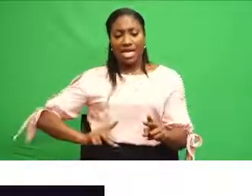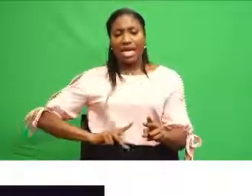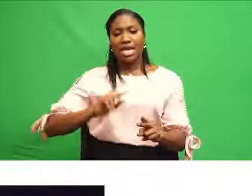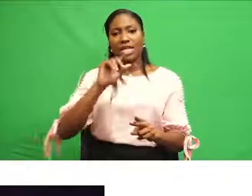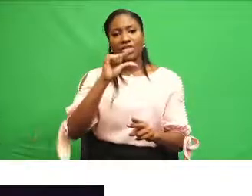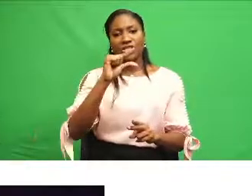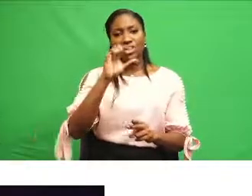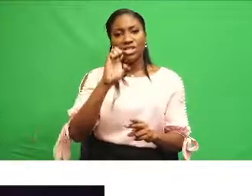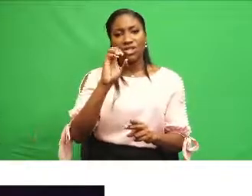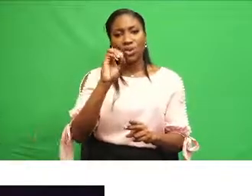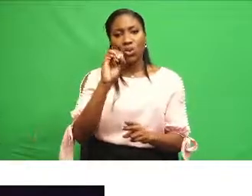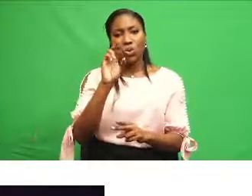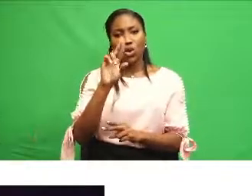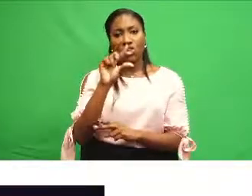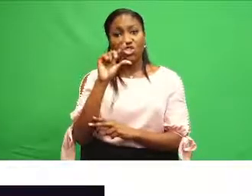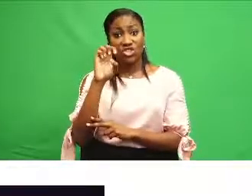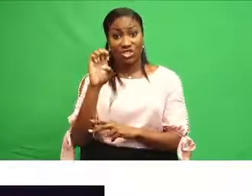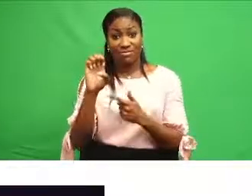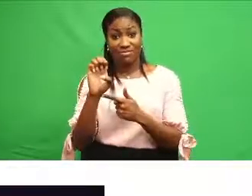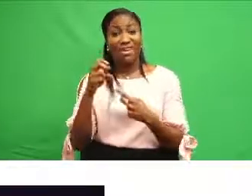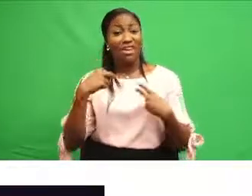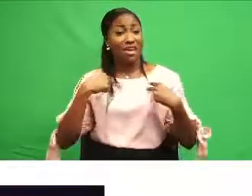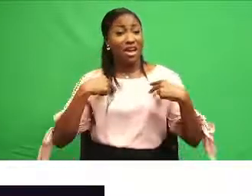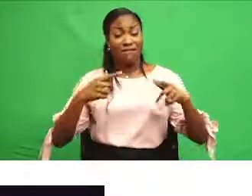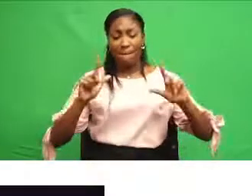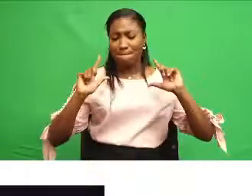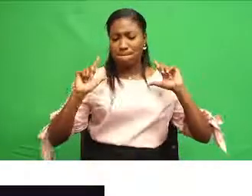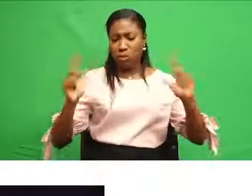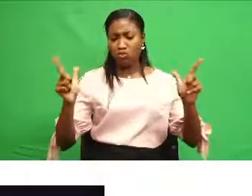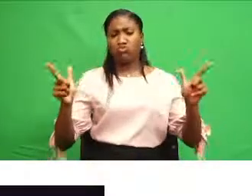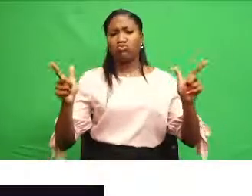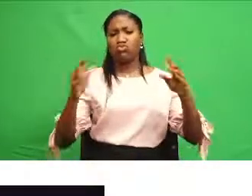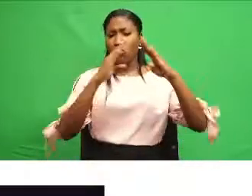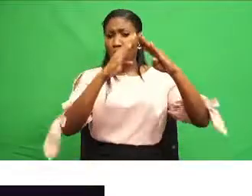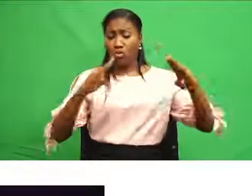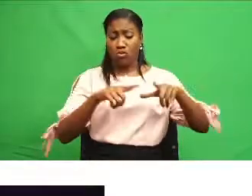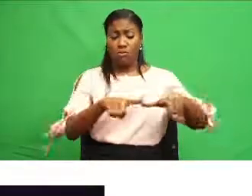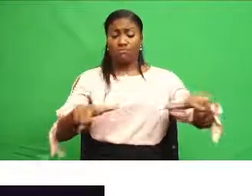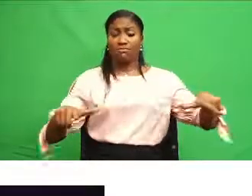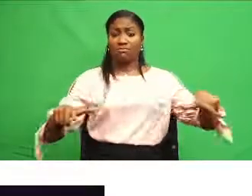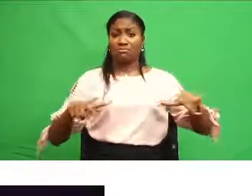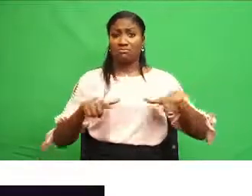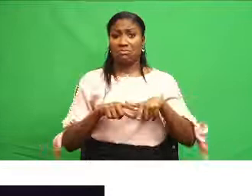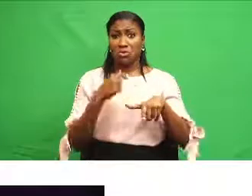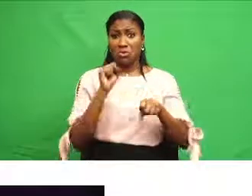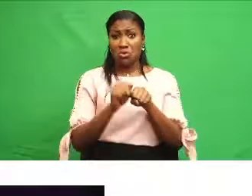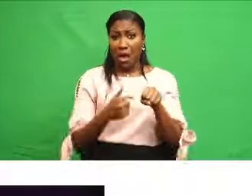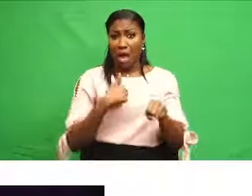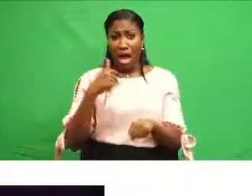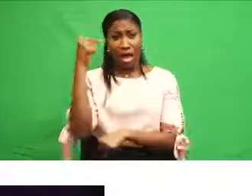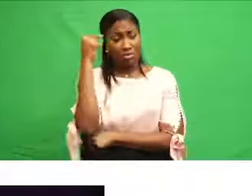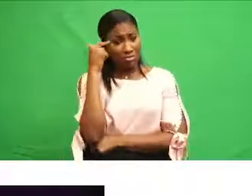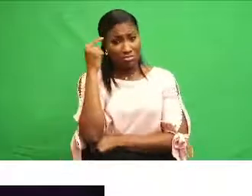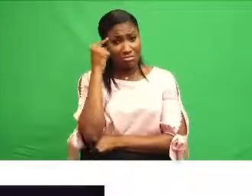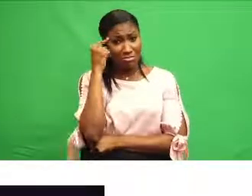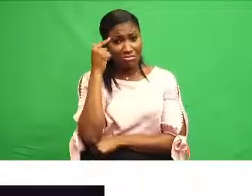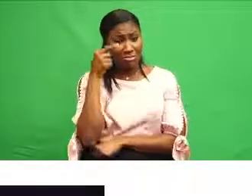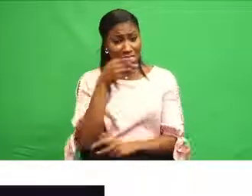What I am totally ignorant of is what kind of estate planning he might have put in